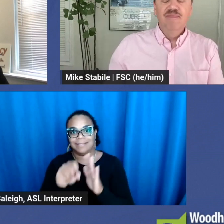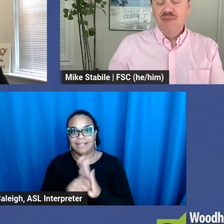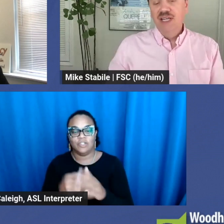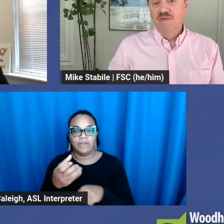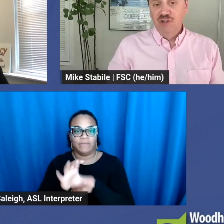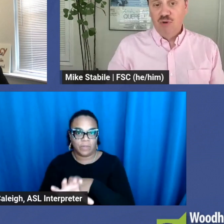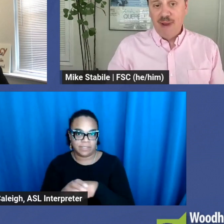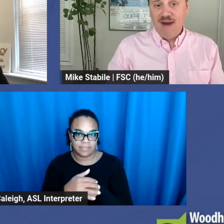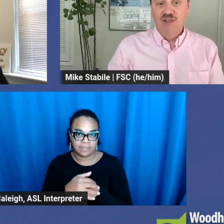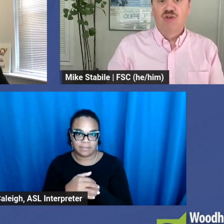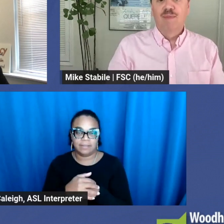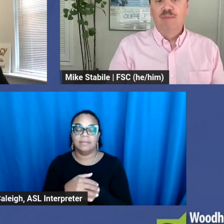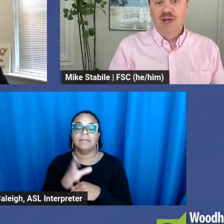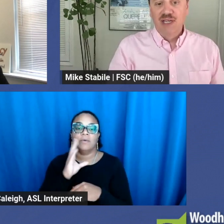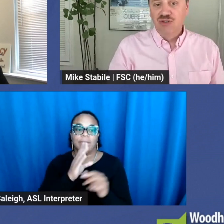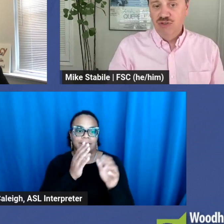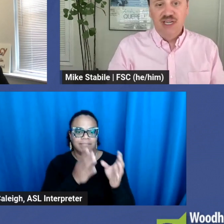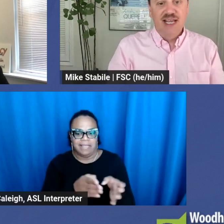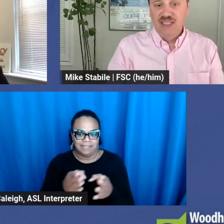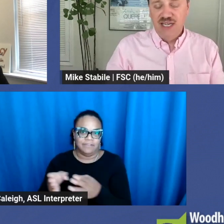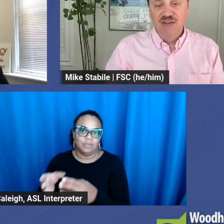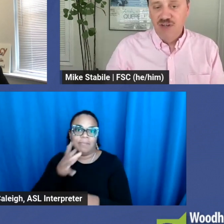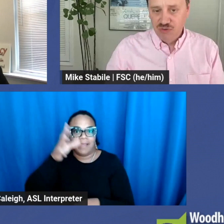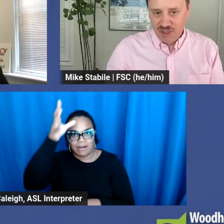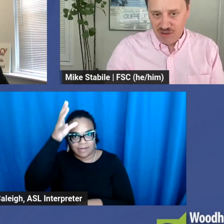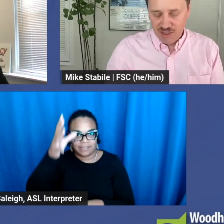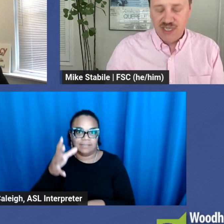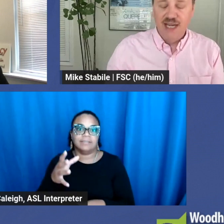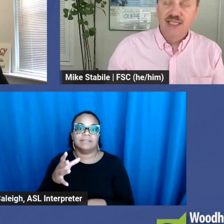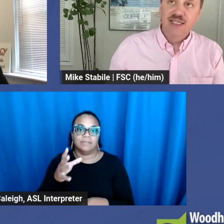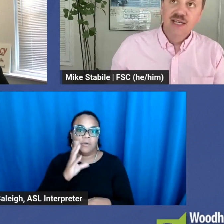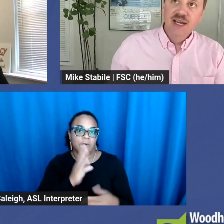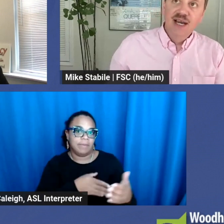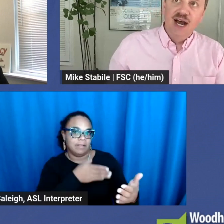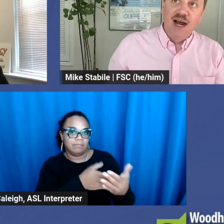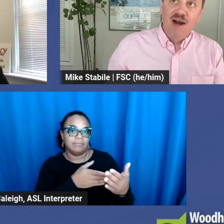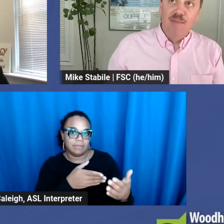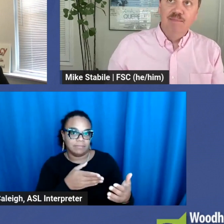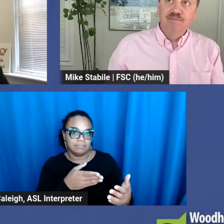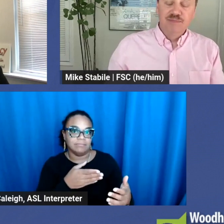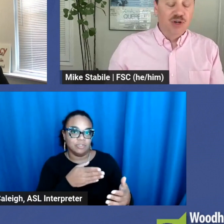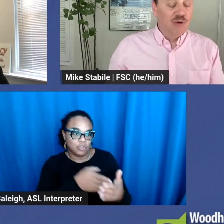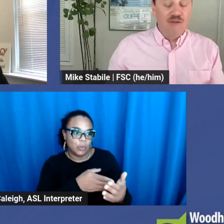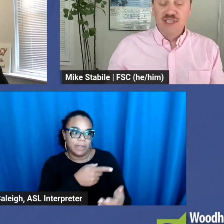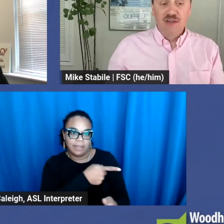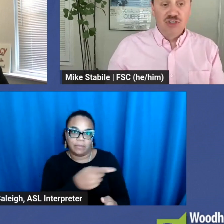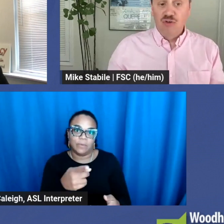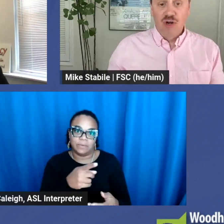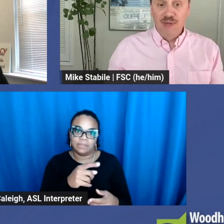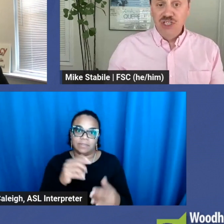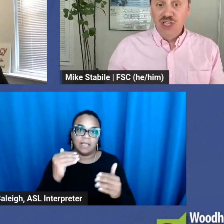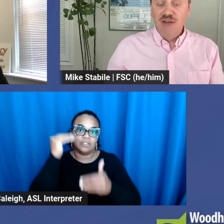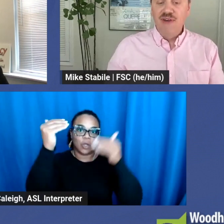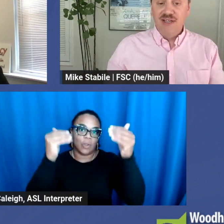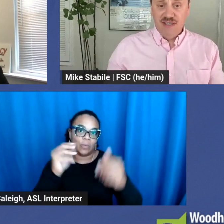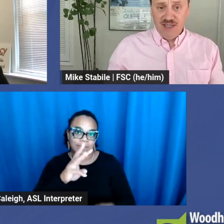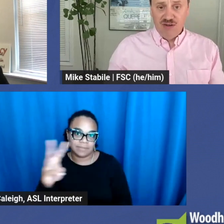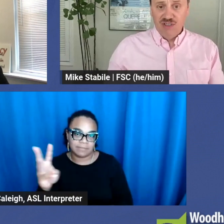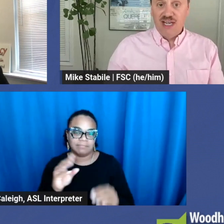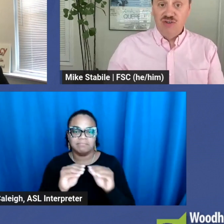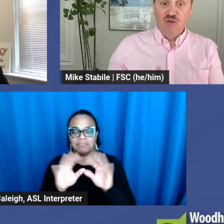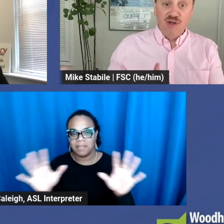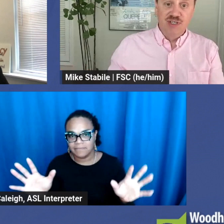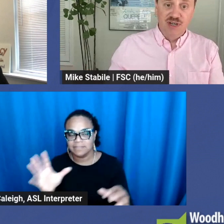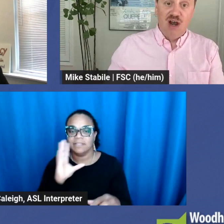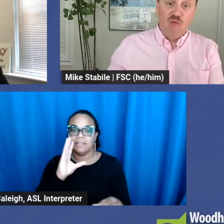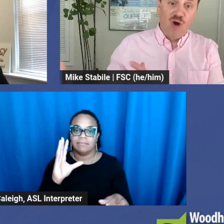be individual parents are going to be bringing suits against individual adult sites. Obviously there's still going to be a chilling effect. Adult